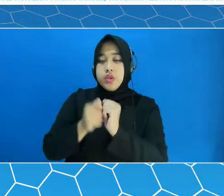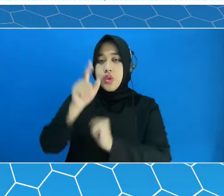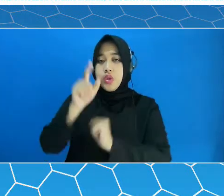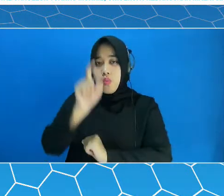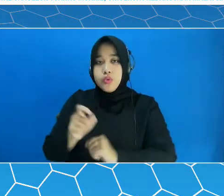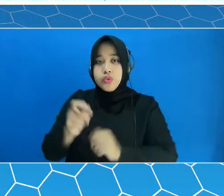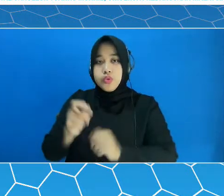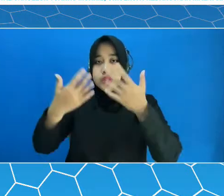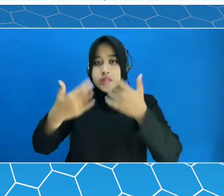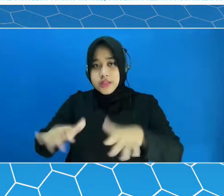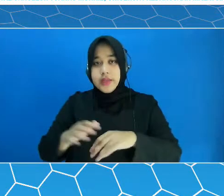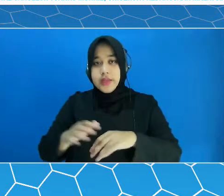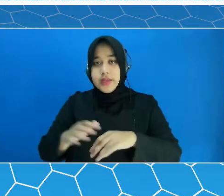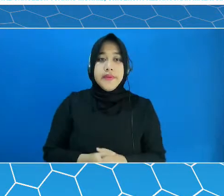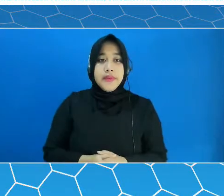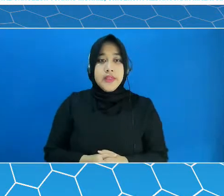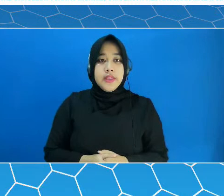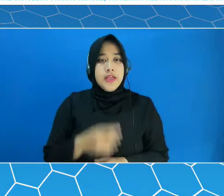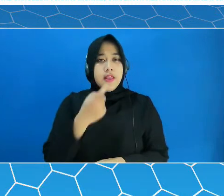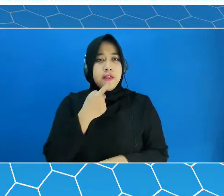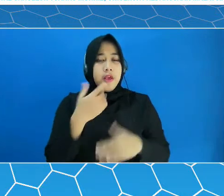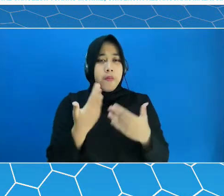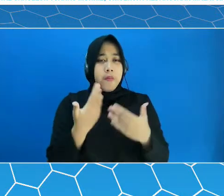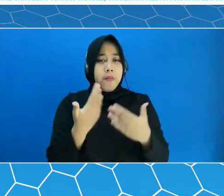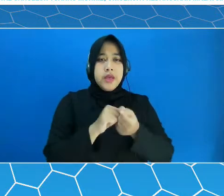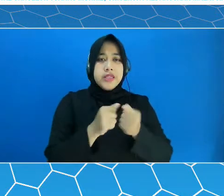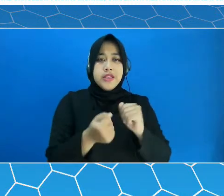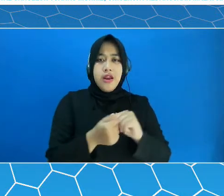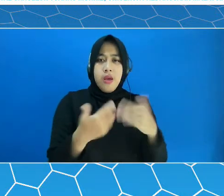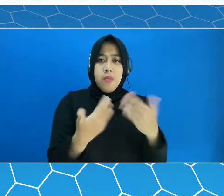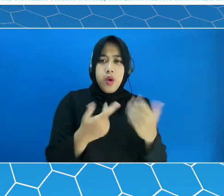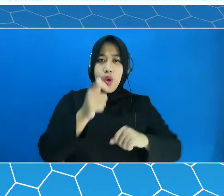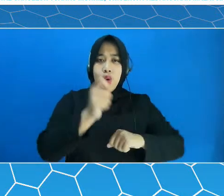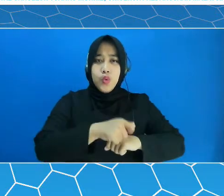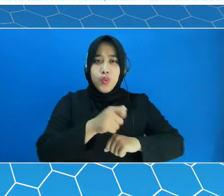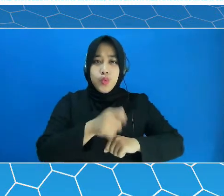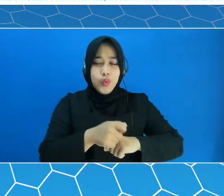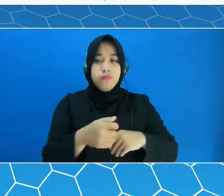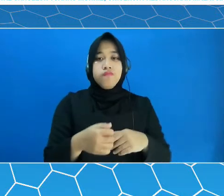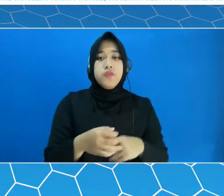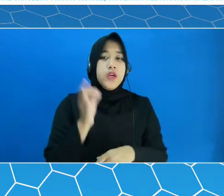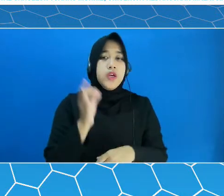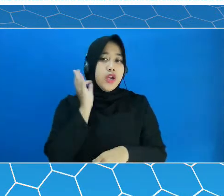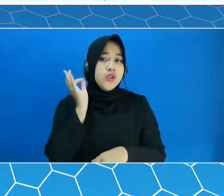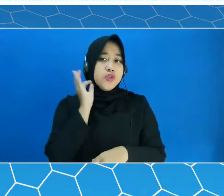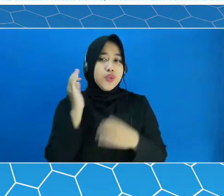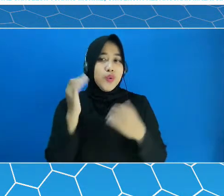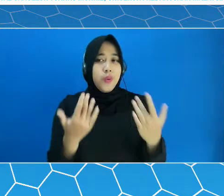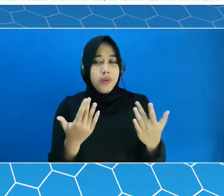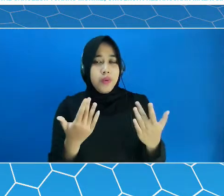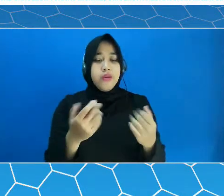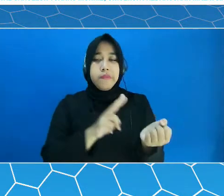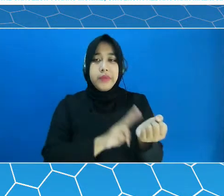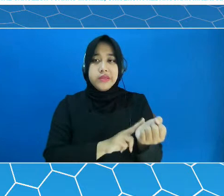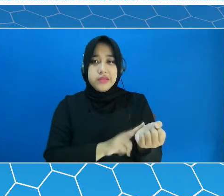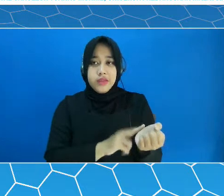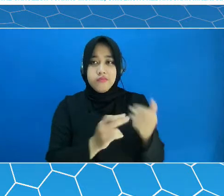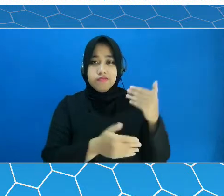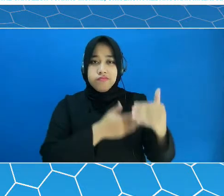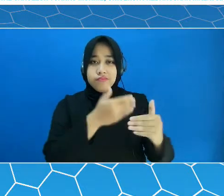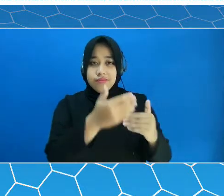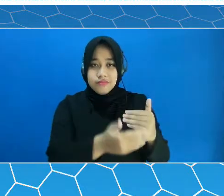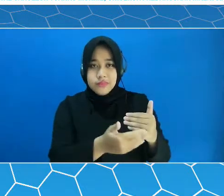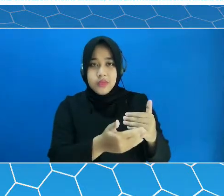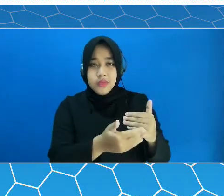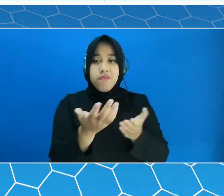legal issues, risk of the medicals patients, and selection of the services. So we had completed